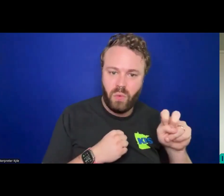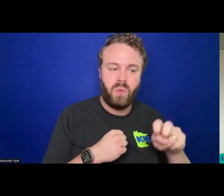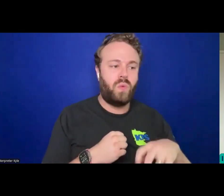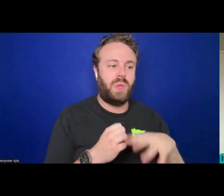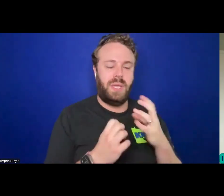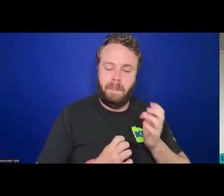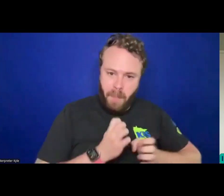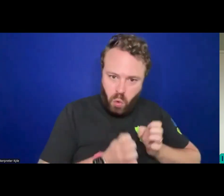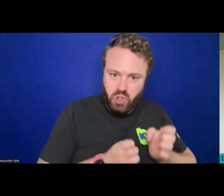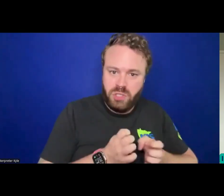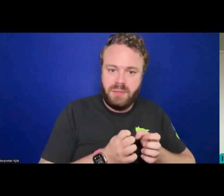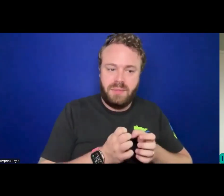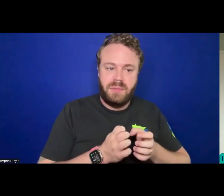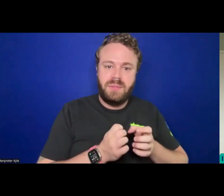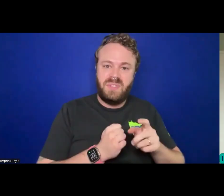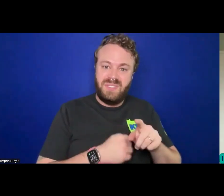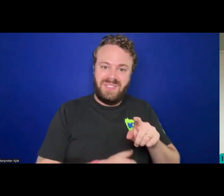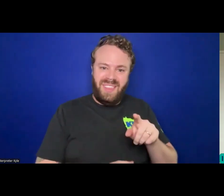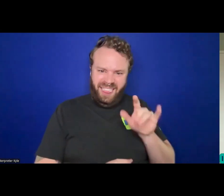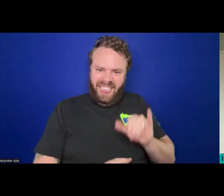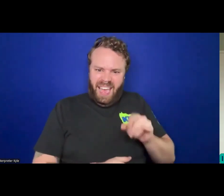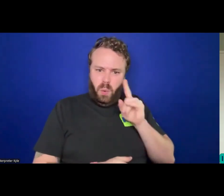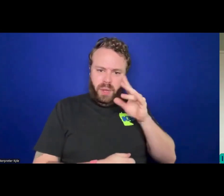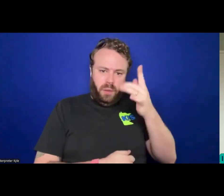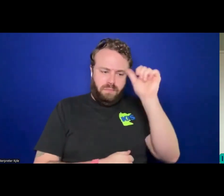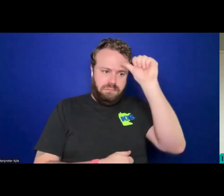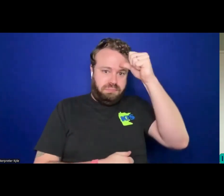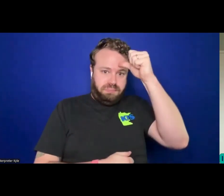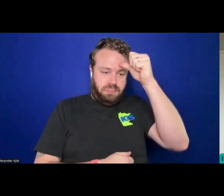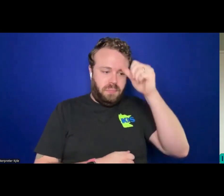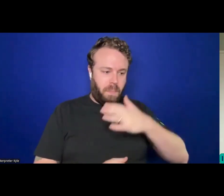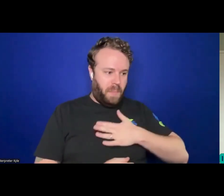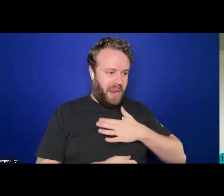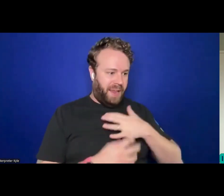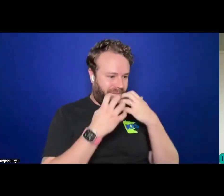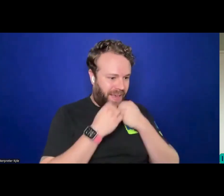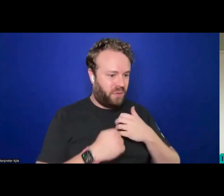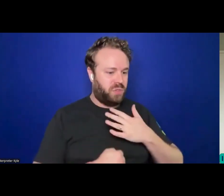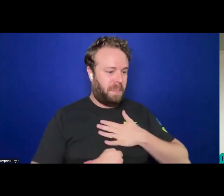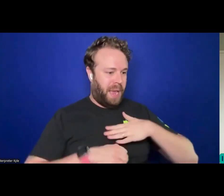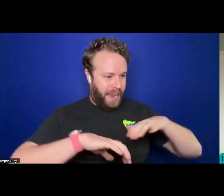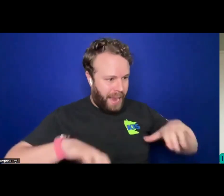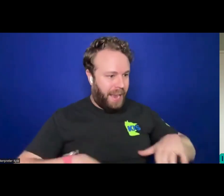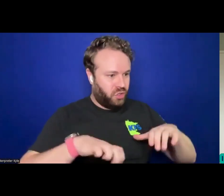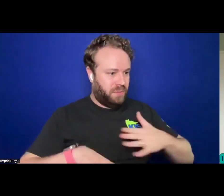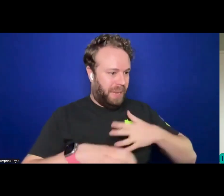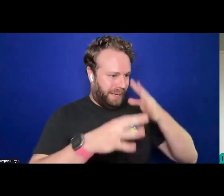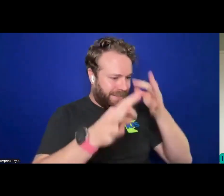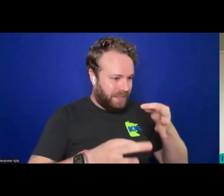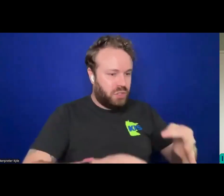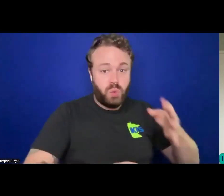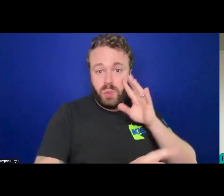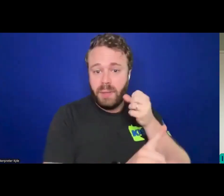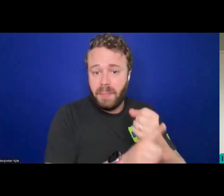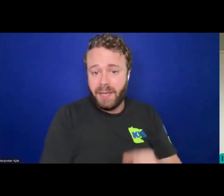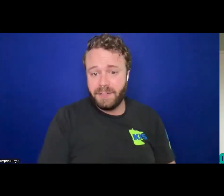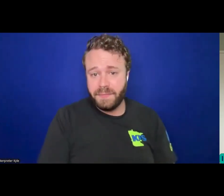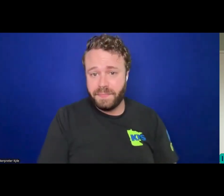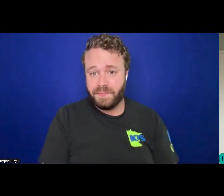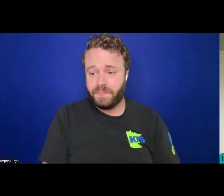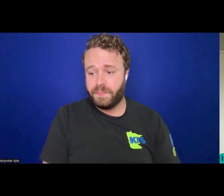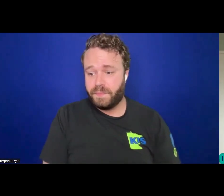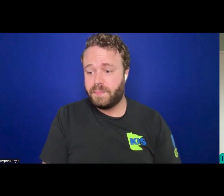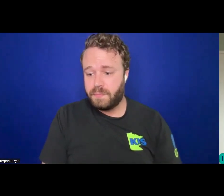directly back to the values people hold and the actions they ultimately take. Okay, the next thing I always think